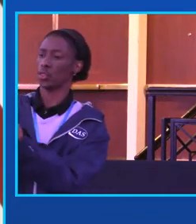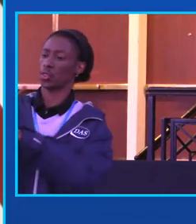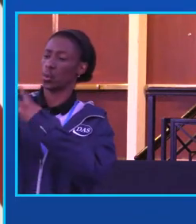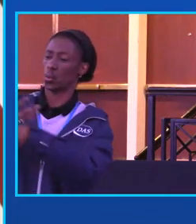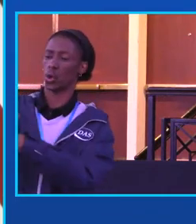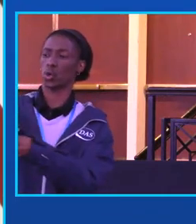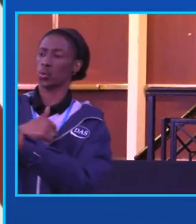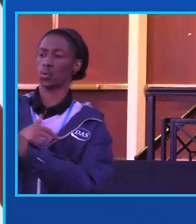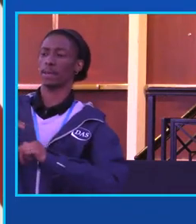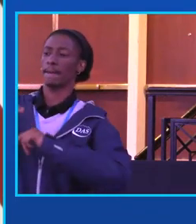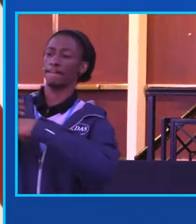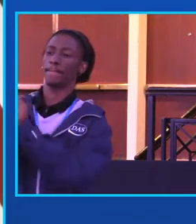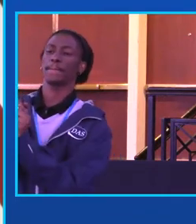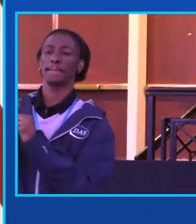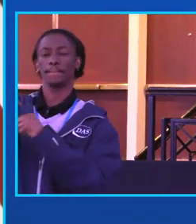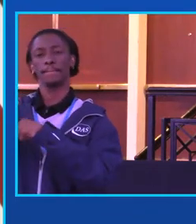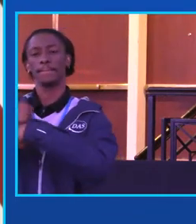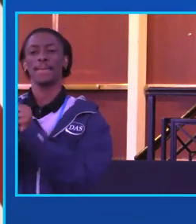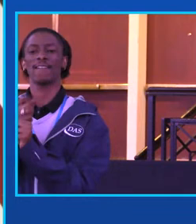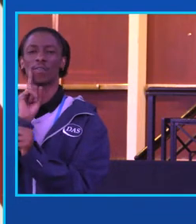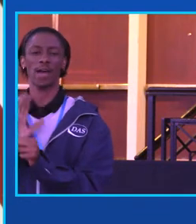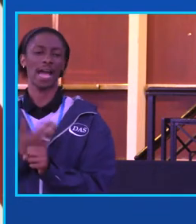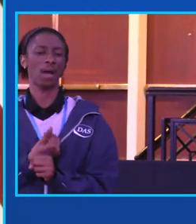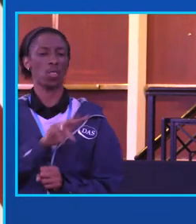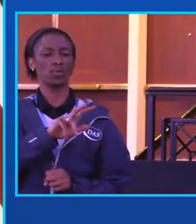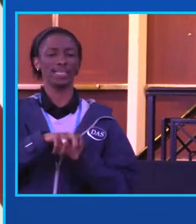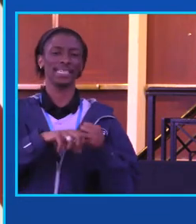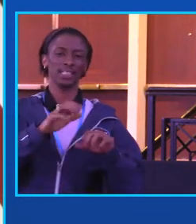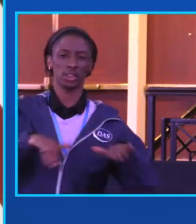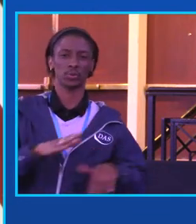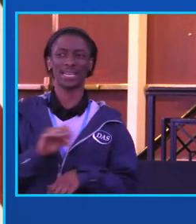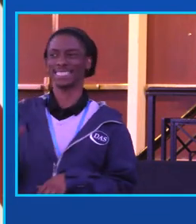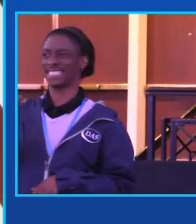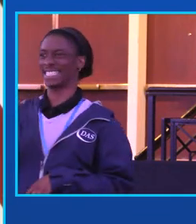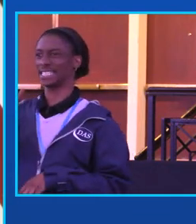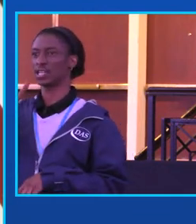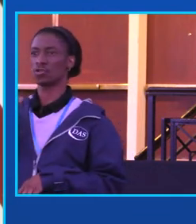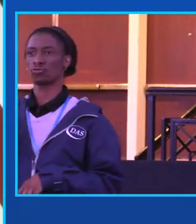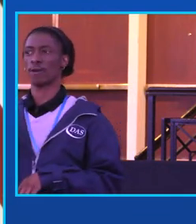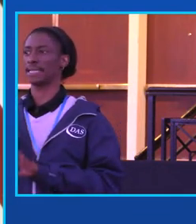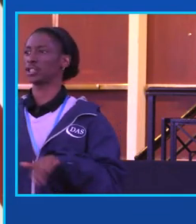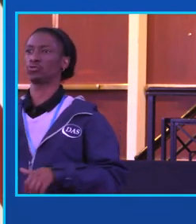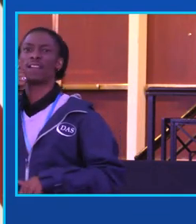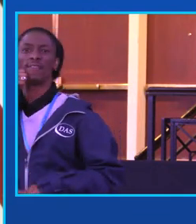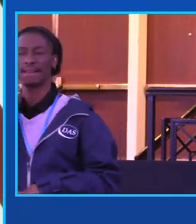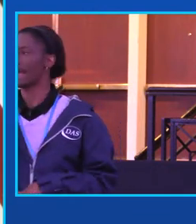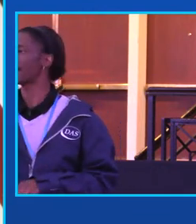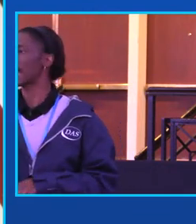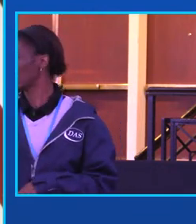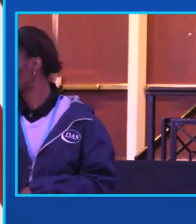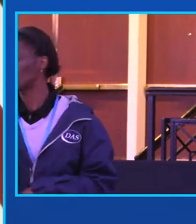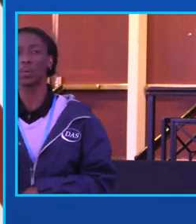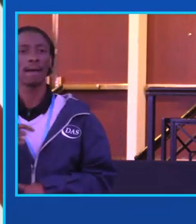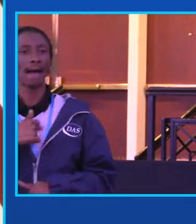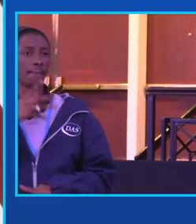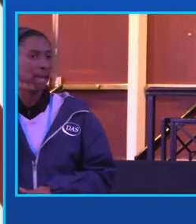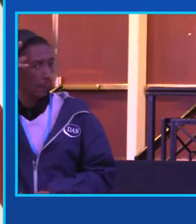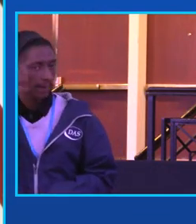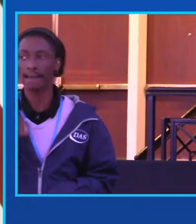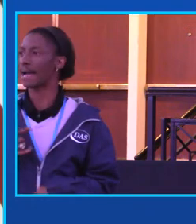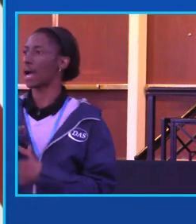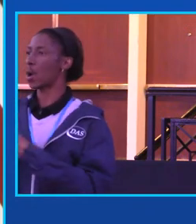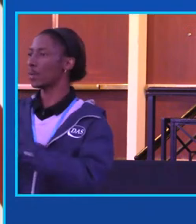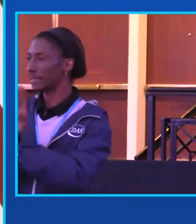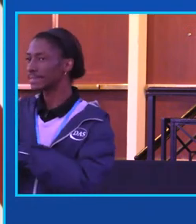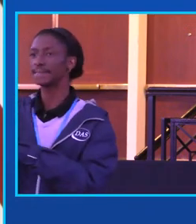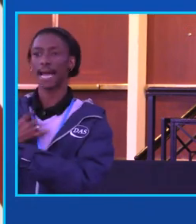6 children and 3 grandchildren every single day. I'm like many of you. I'm a parent, I'm a business owner, I'm